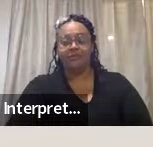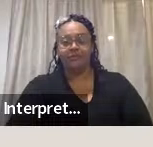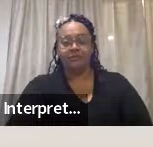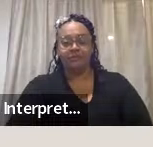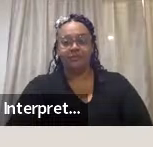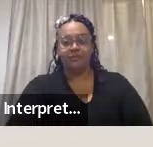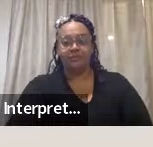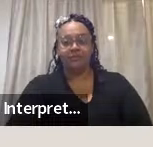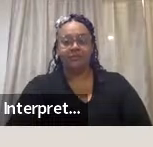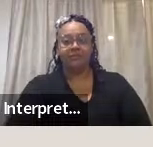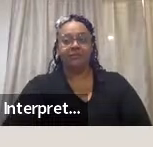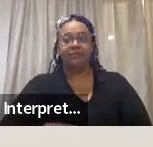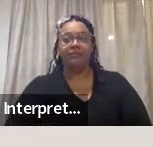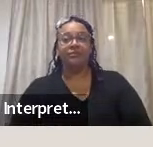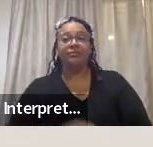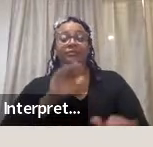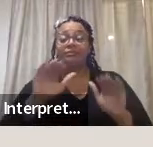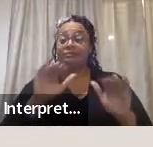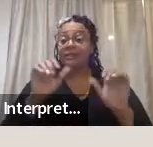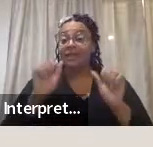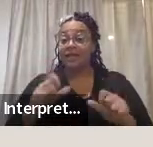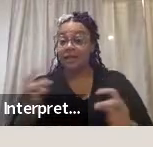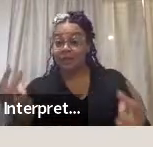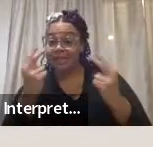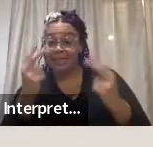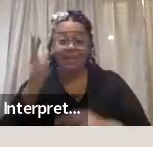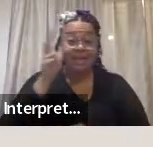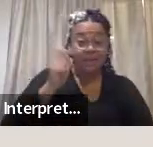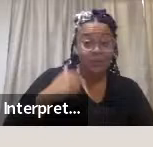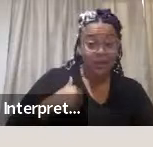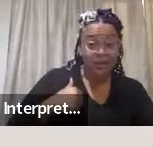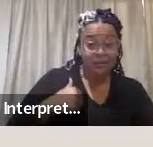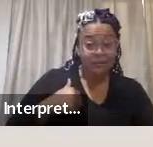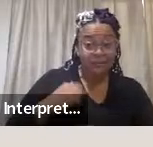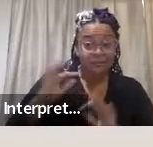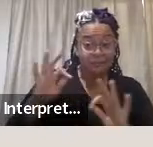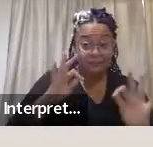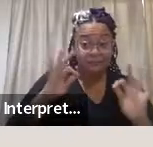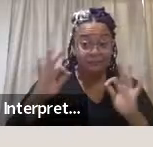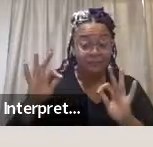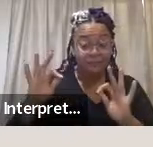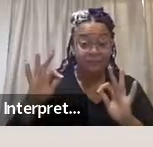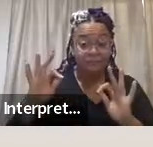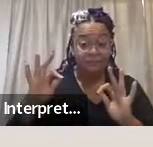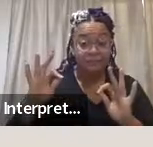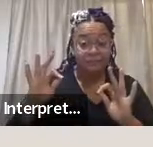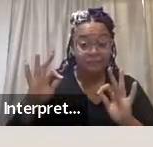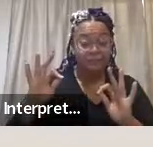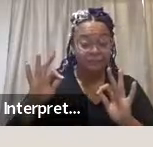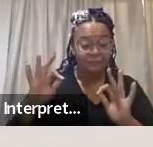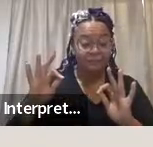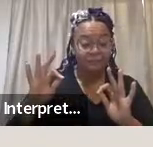Hey, y'all, can you see and hear me?